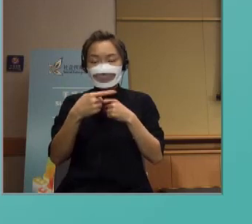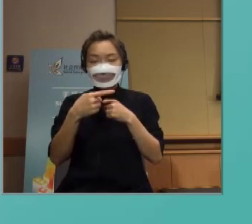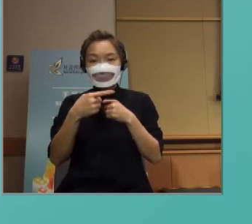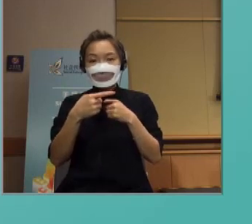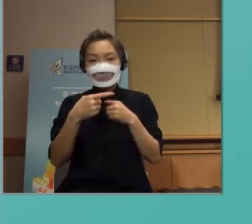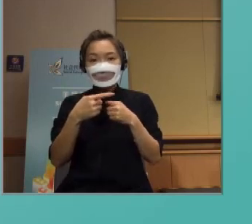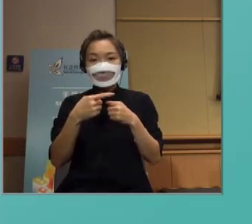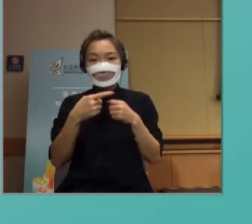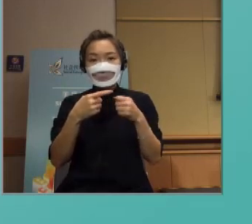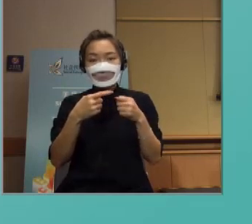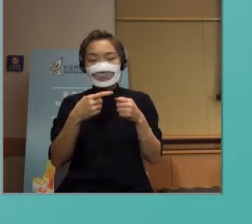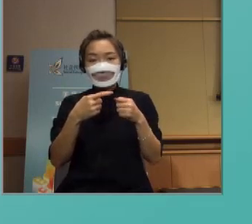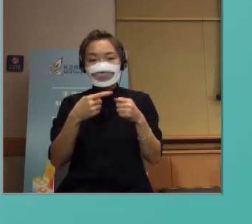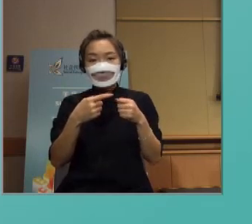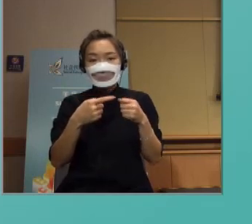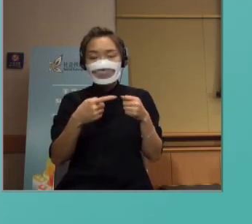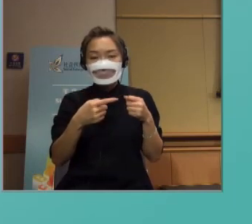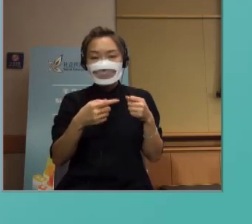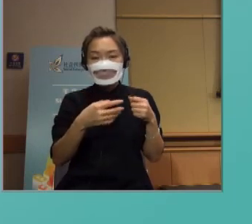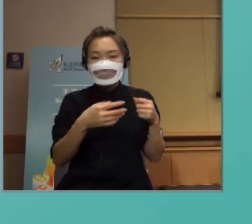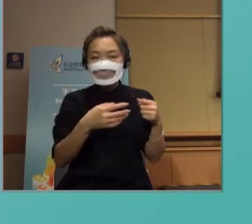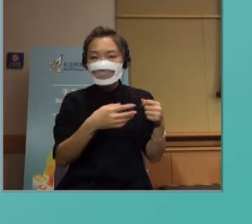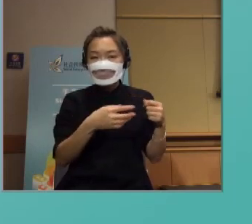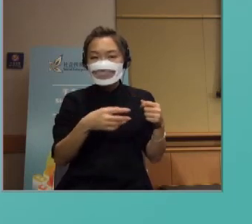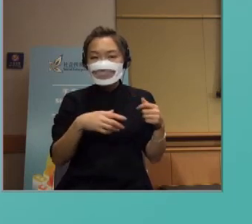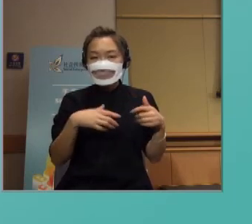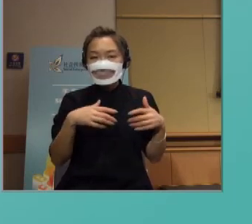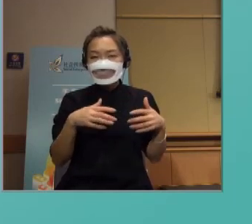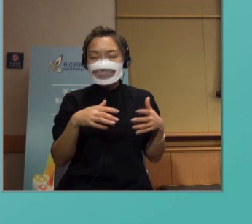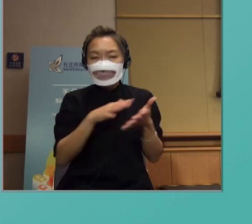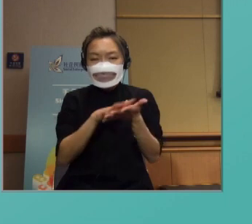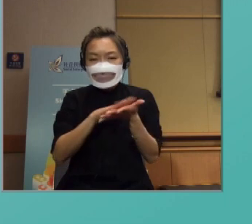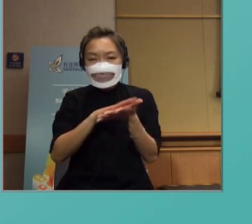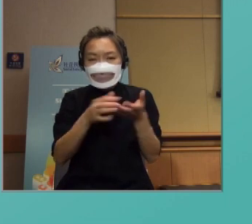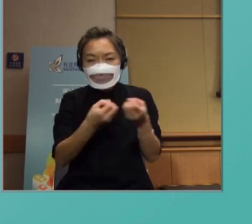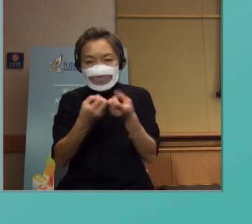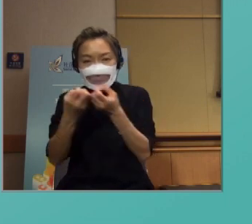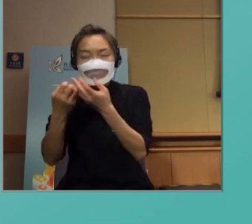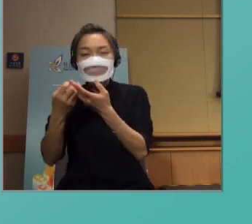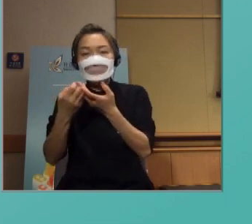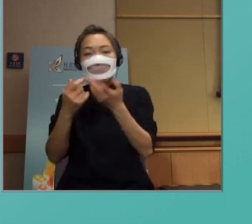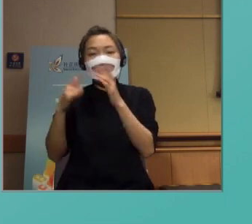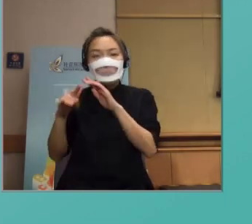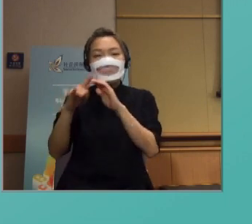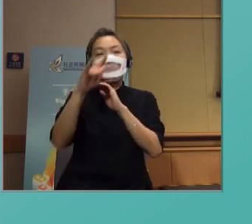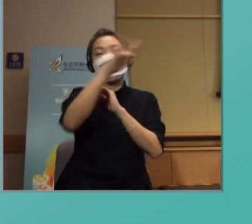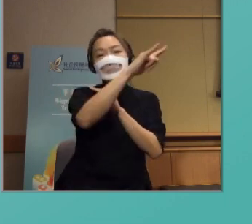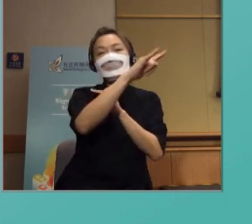he's not in Hong Kong at the moment. So I think we'll just kickstart this.